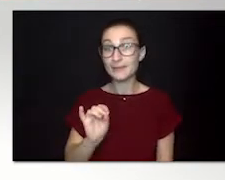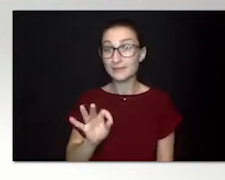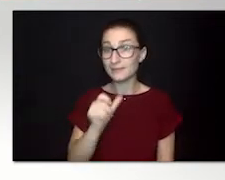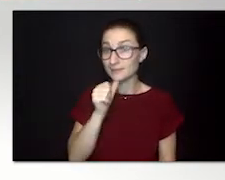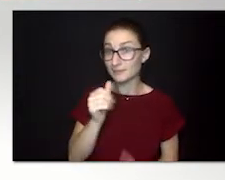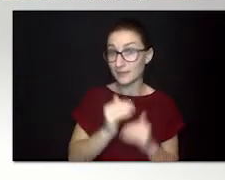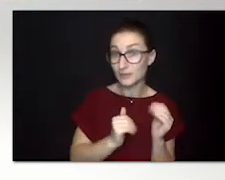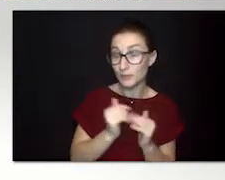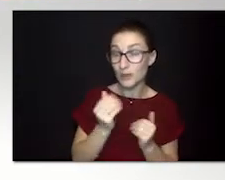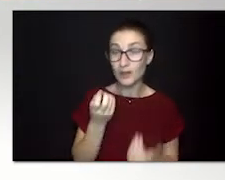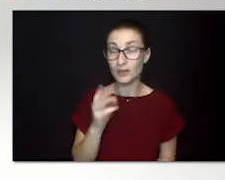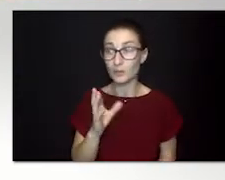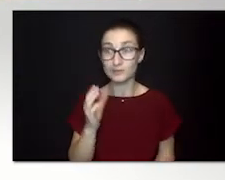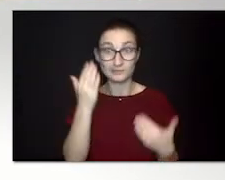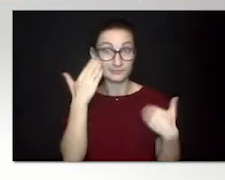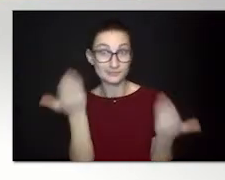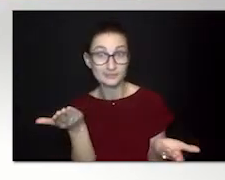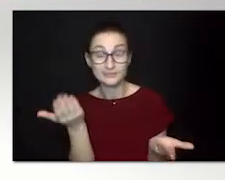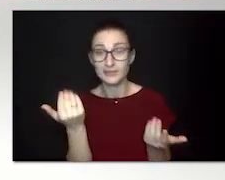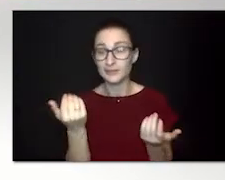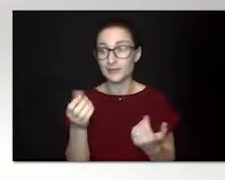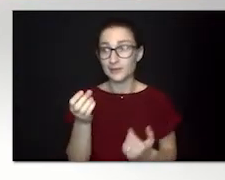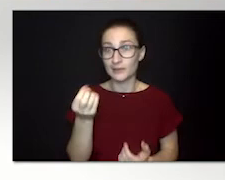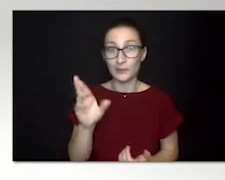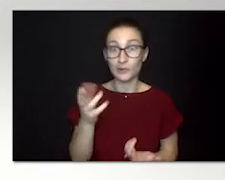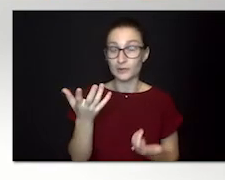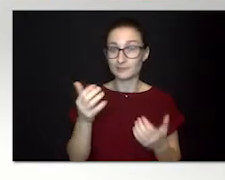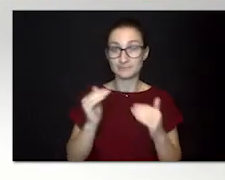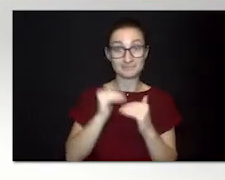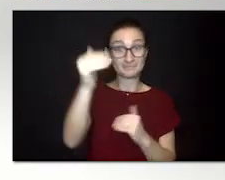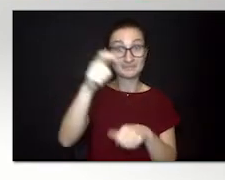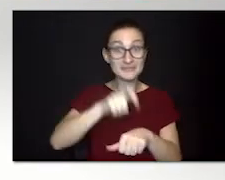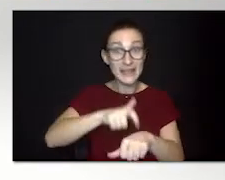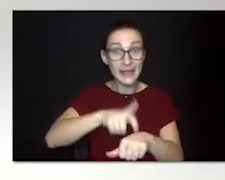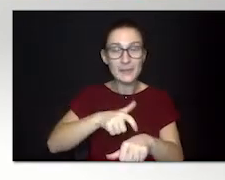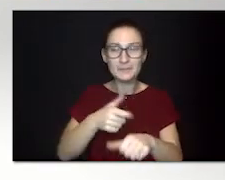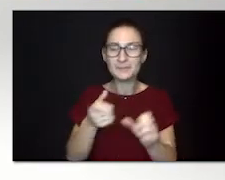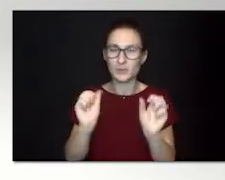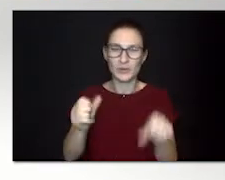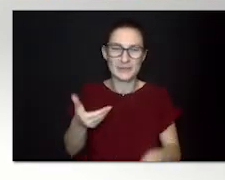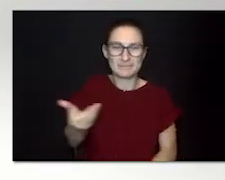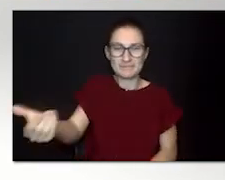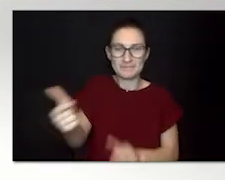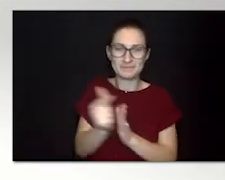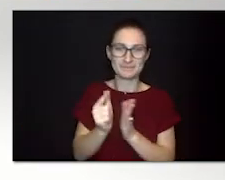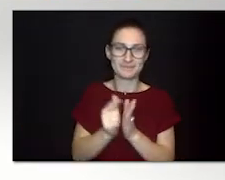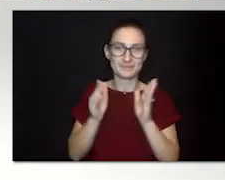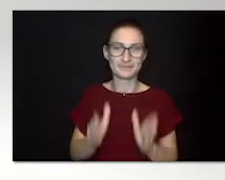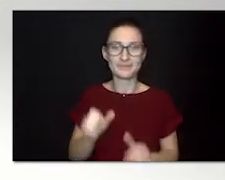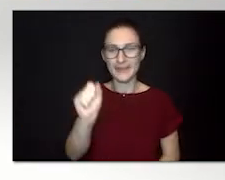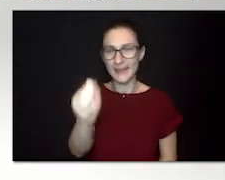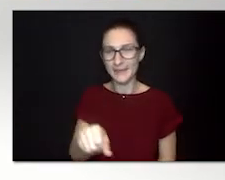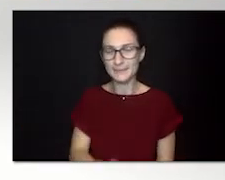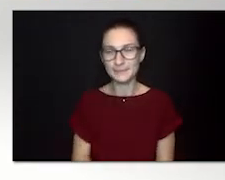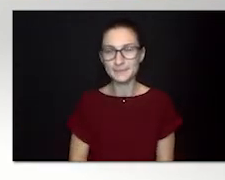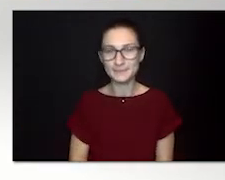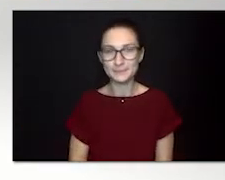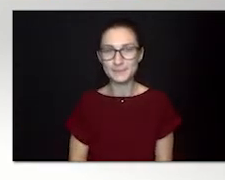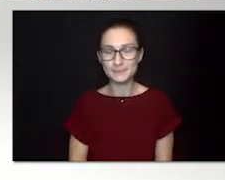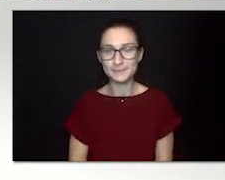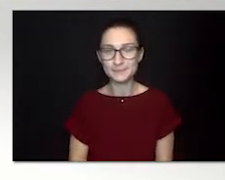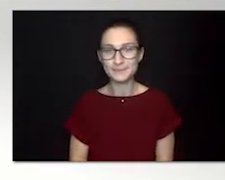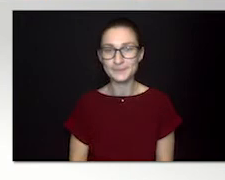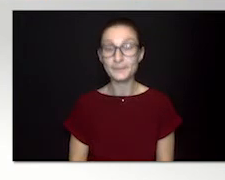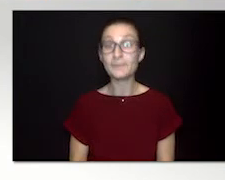you're not familiar or it's a difficult case, or honestly you just don't want to spend the time doing it, you also can hire an attorney. Both of them work well. And for the